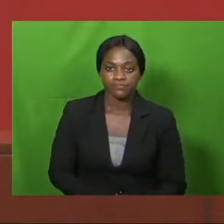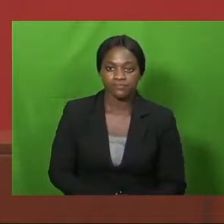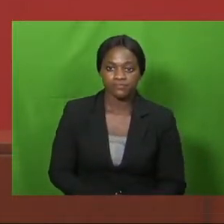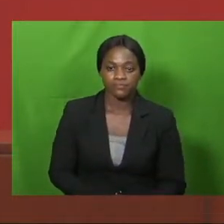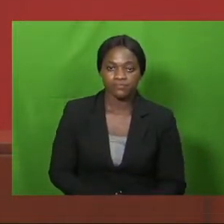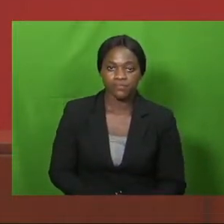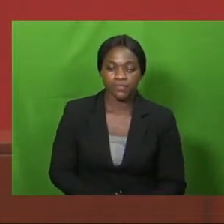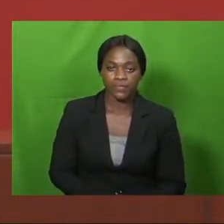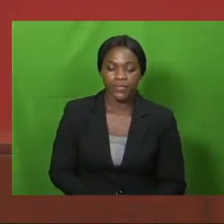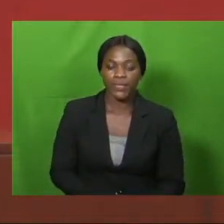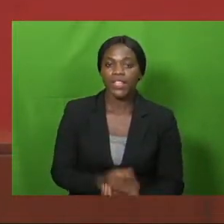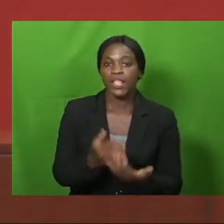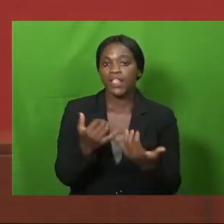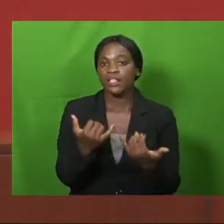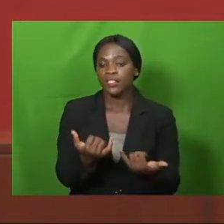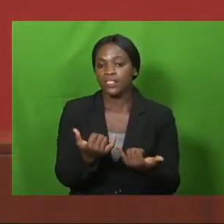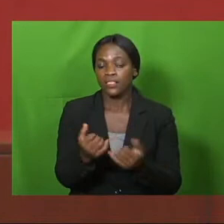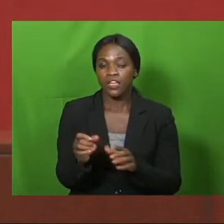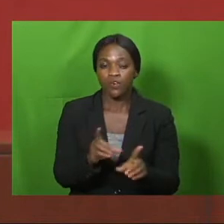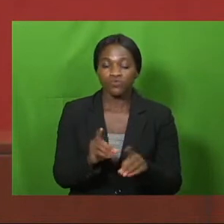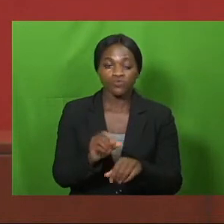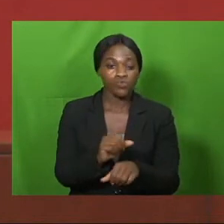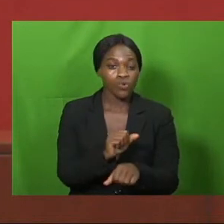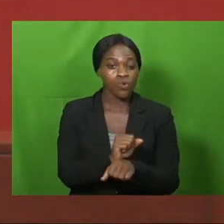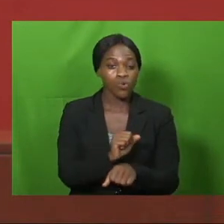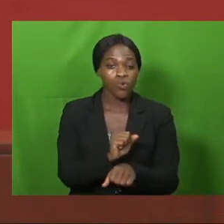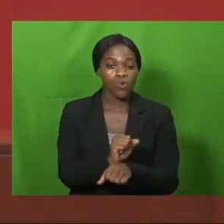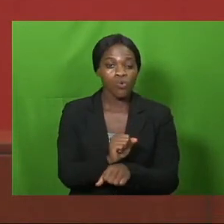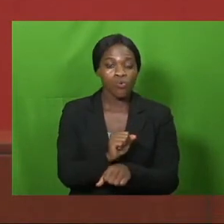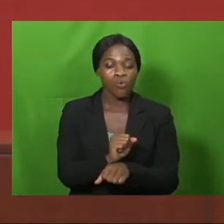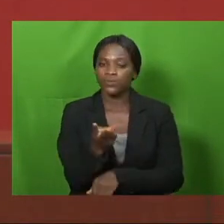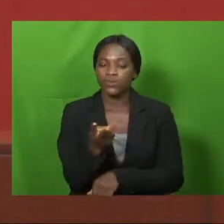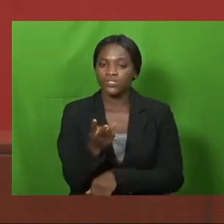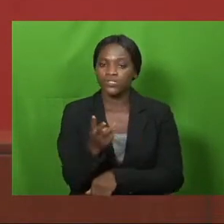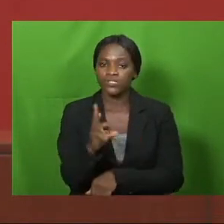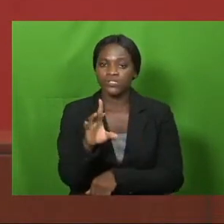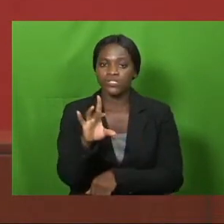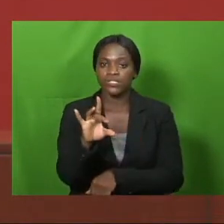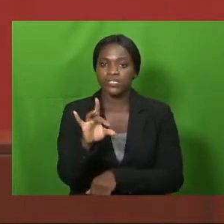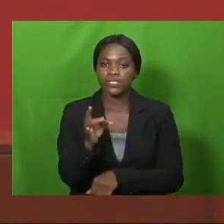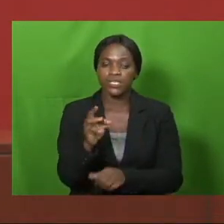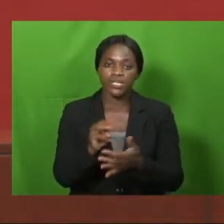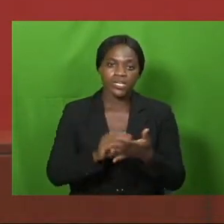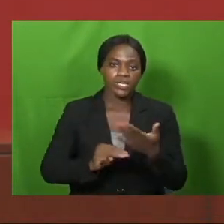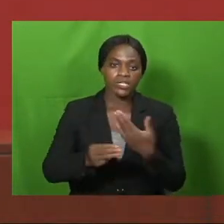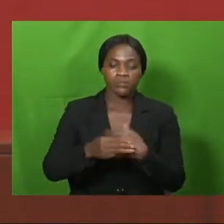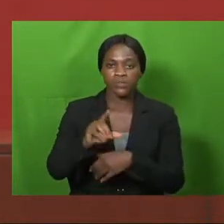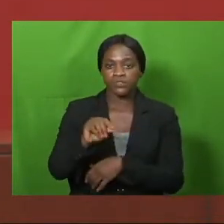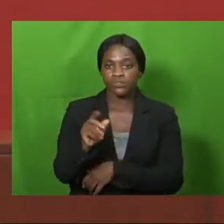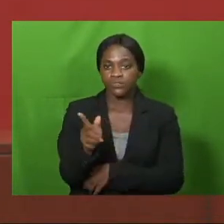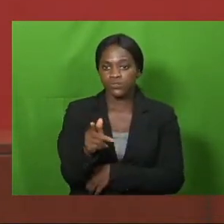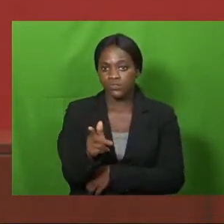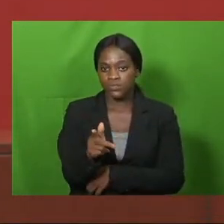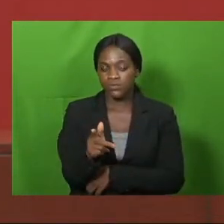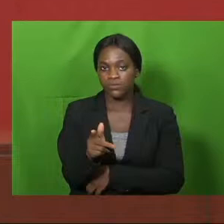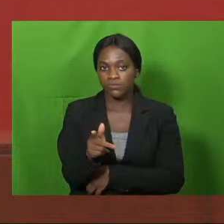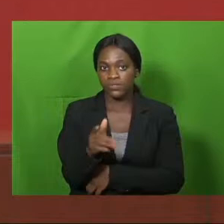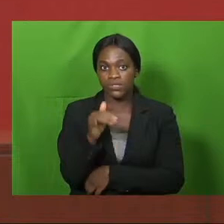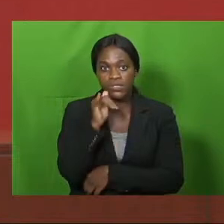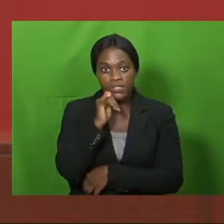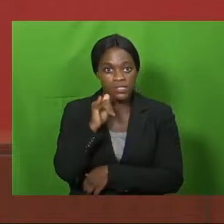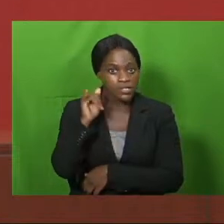Let's now turn to votes and proceedings of Wednesday 2023. That is